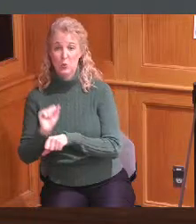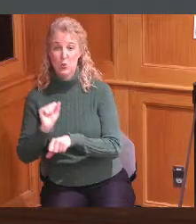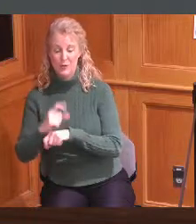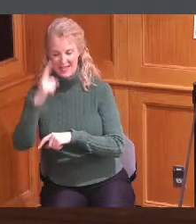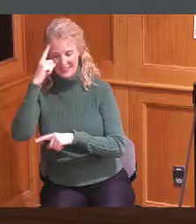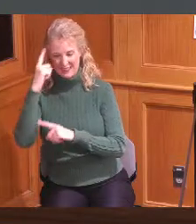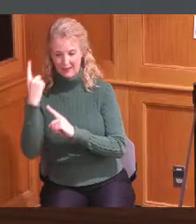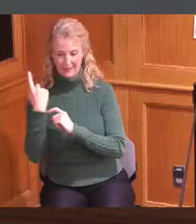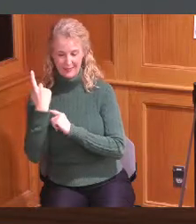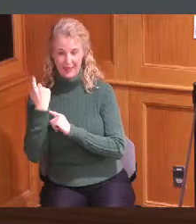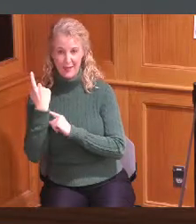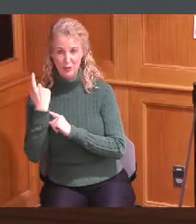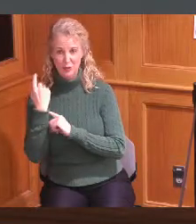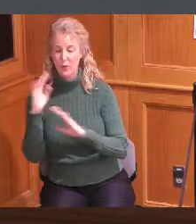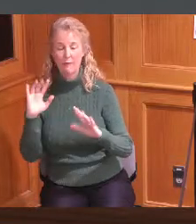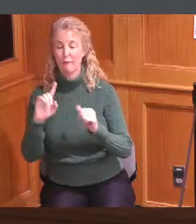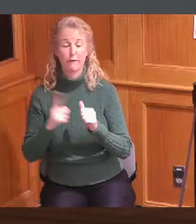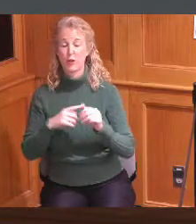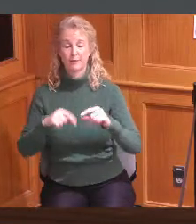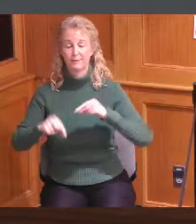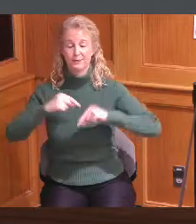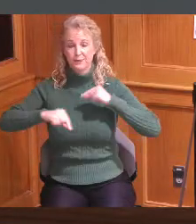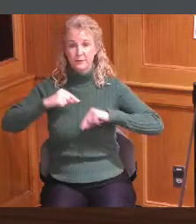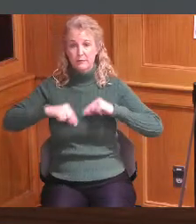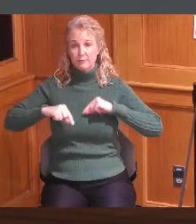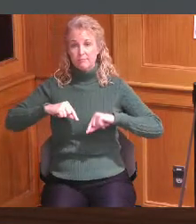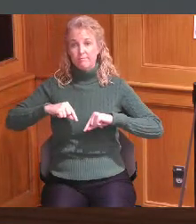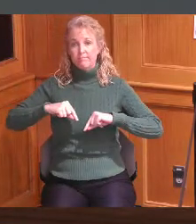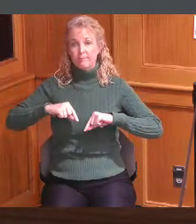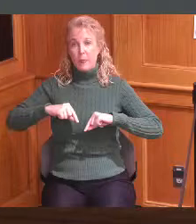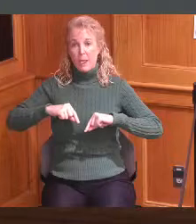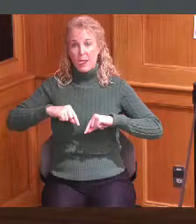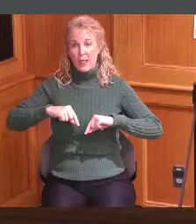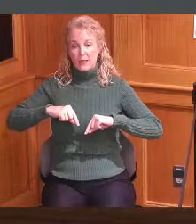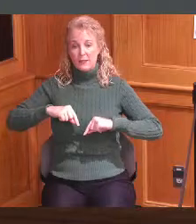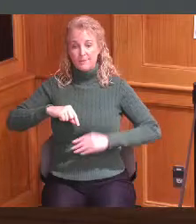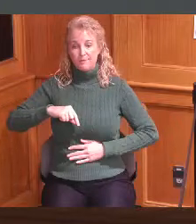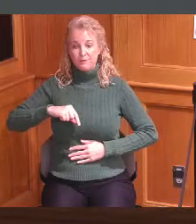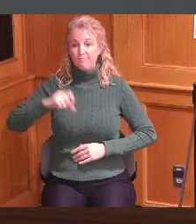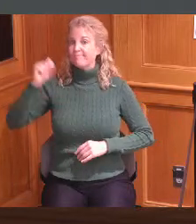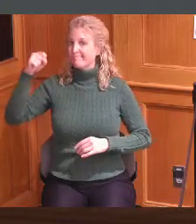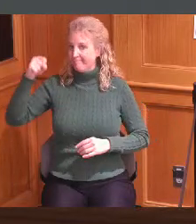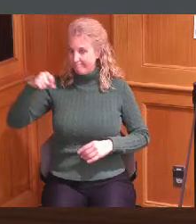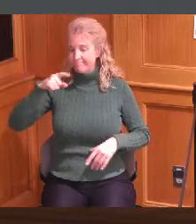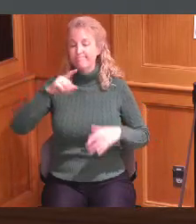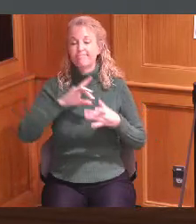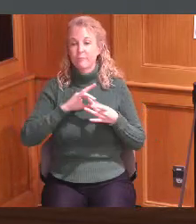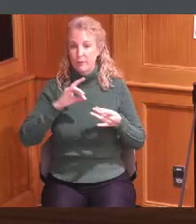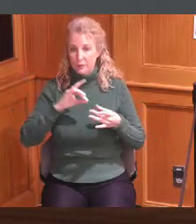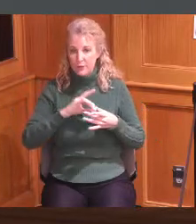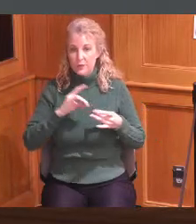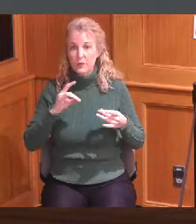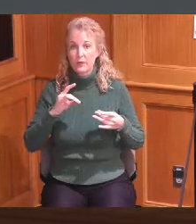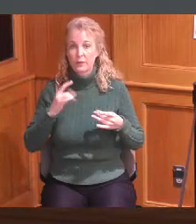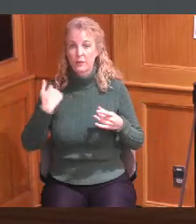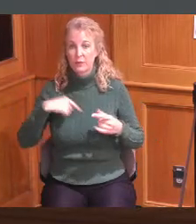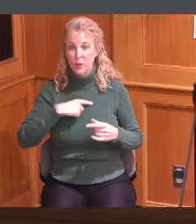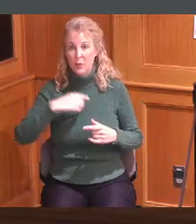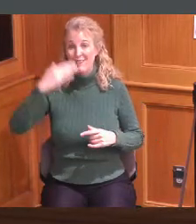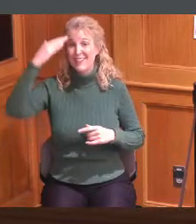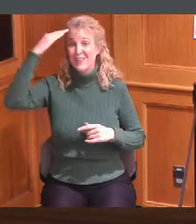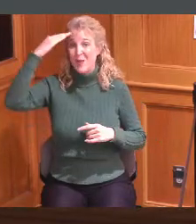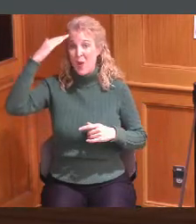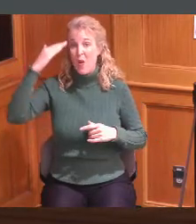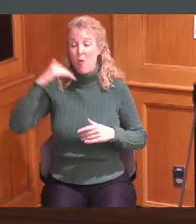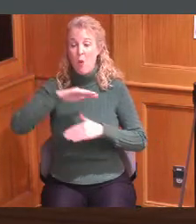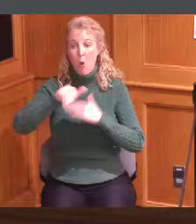year. Well, first of all, just backing up high level, I think it would make sense. I think, Commissioner, as you said, there's stories behind all of